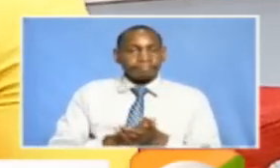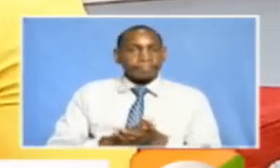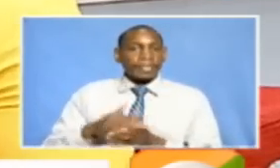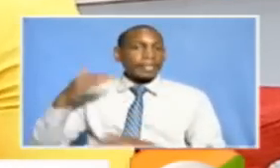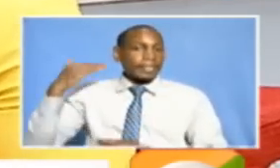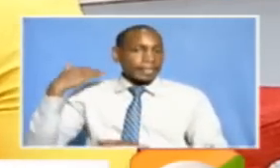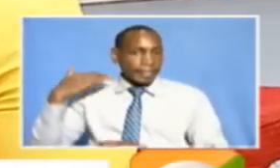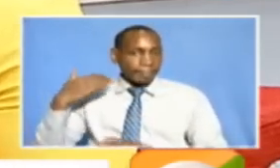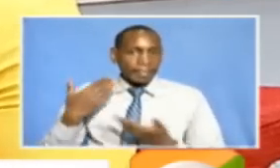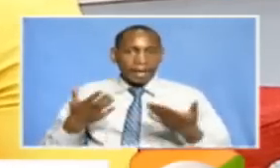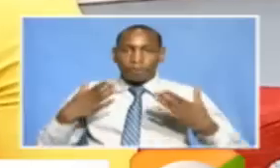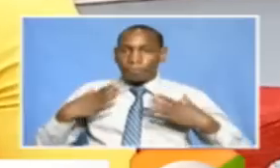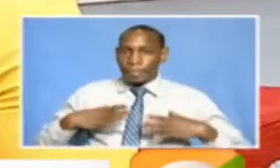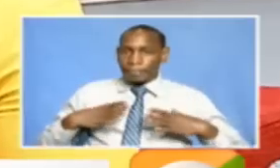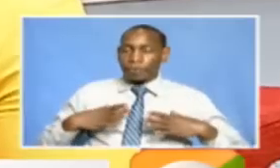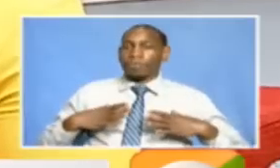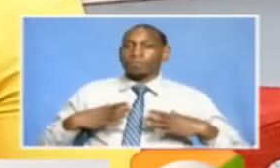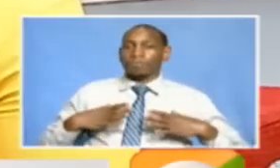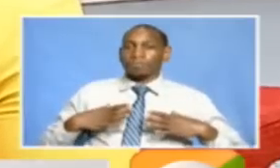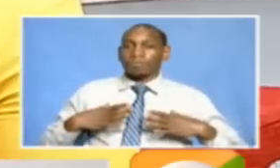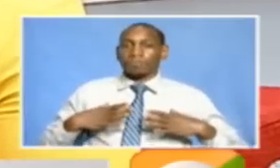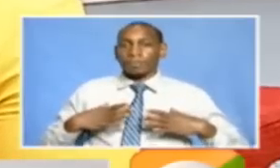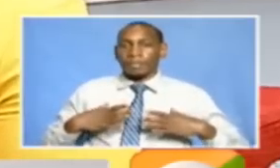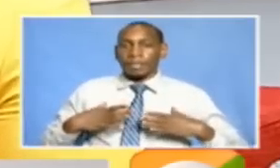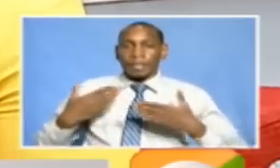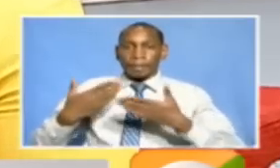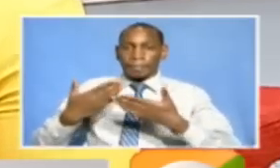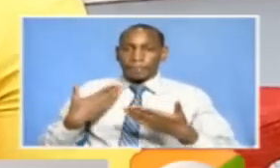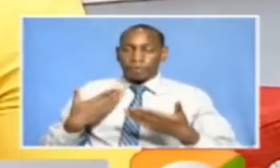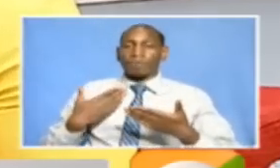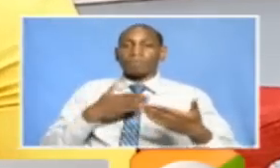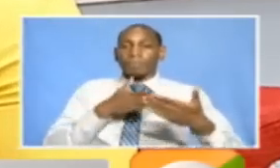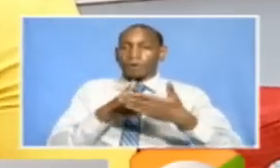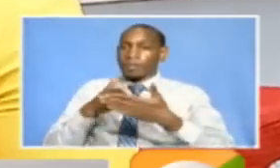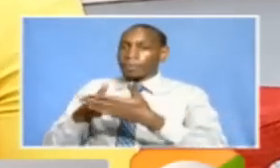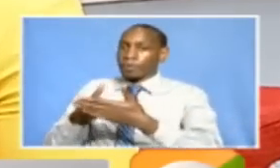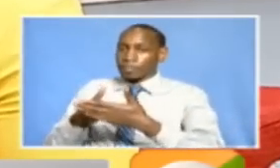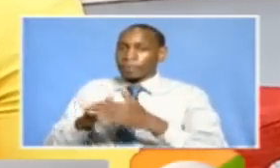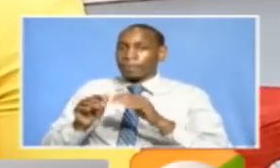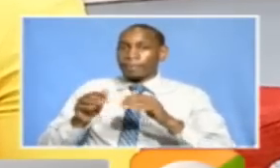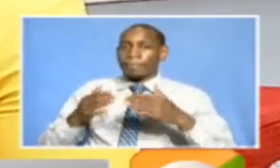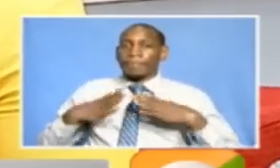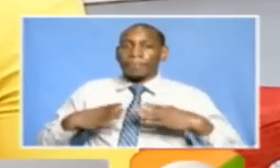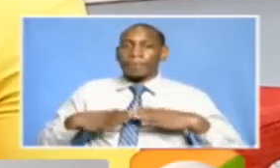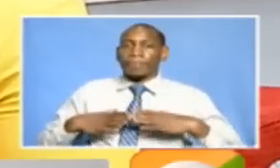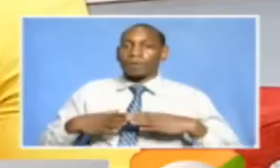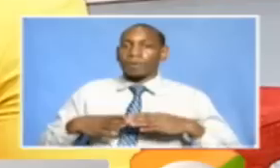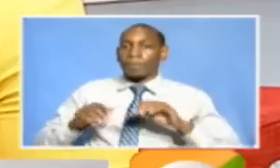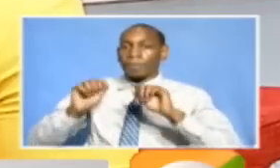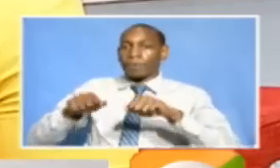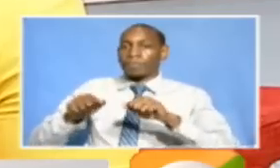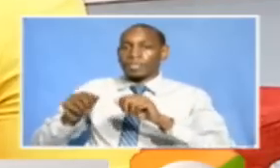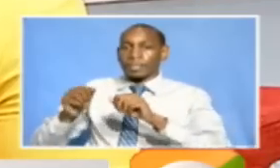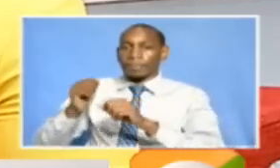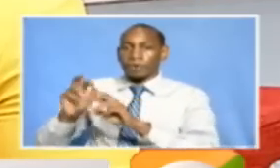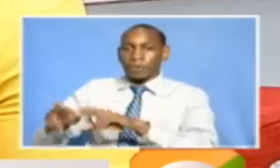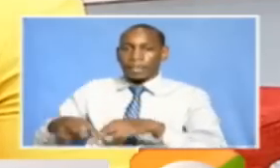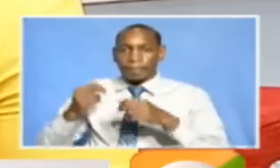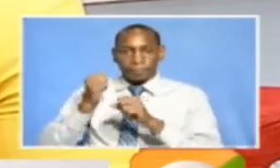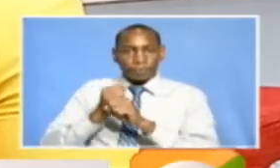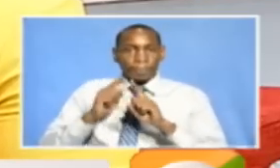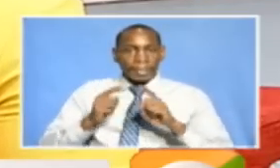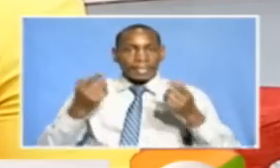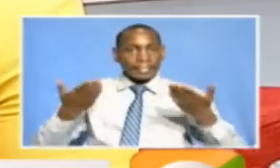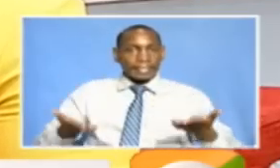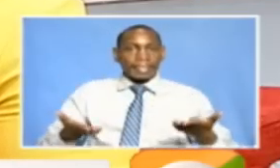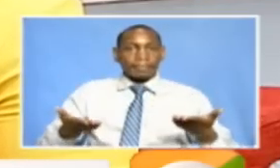And people might, it actually has worked as a deterrent factor to would-be perpetrators. But now what's really the issue